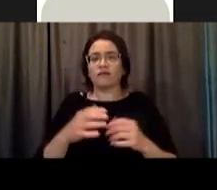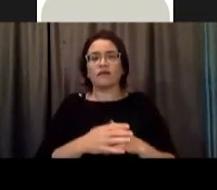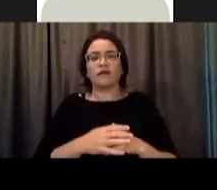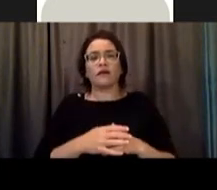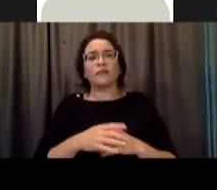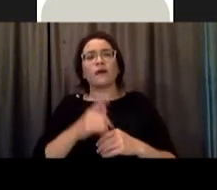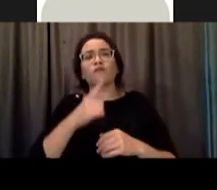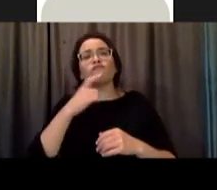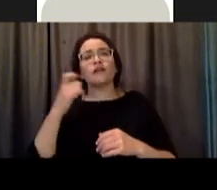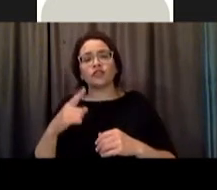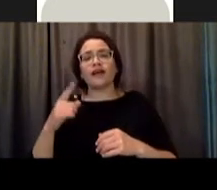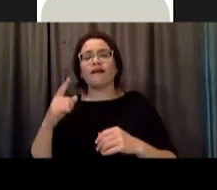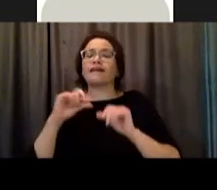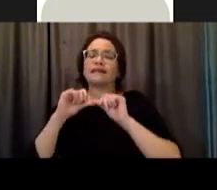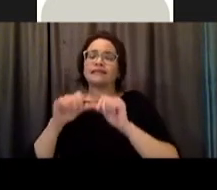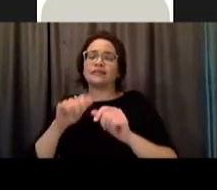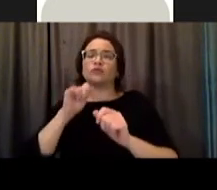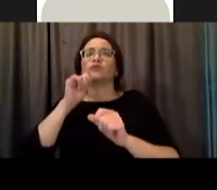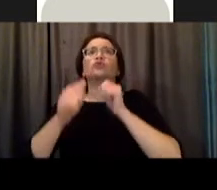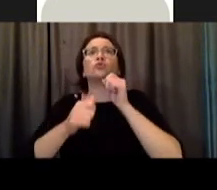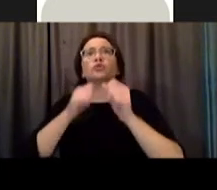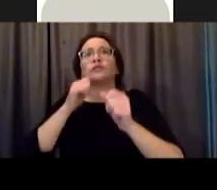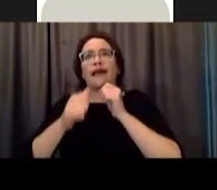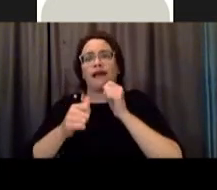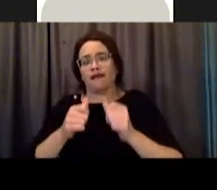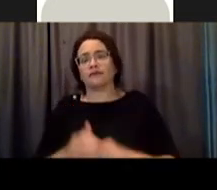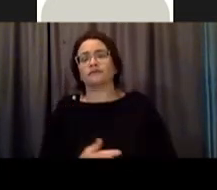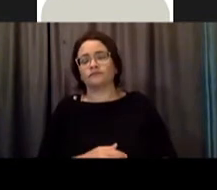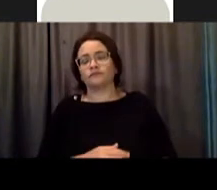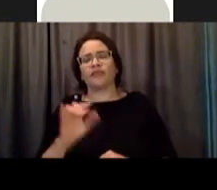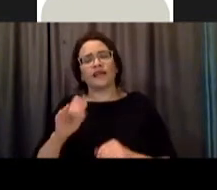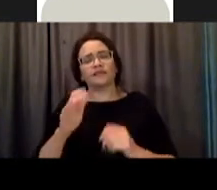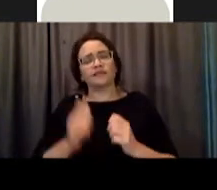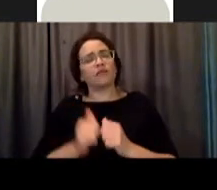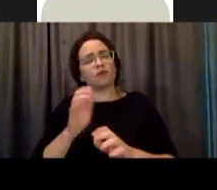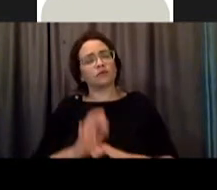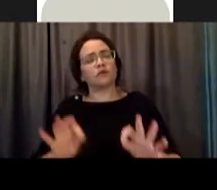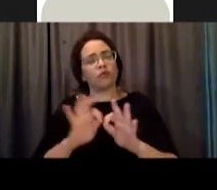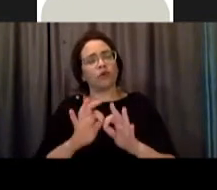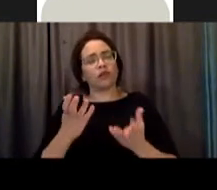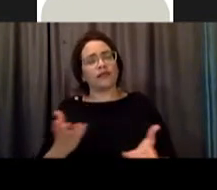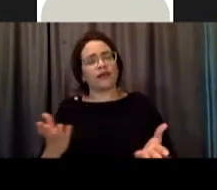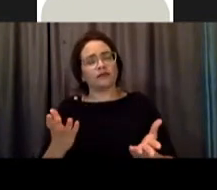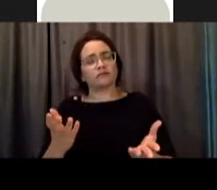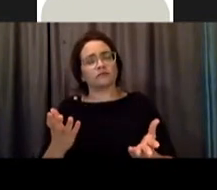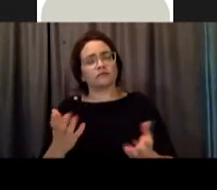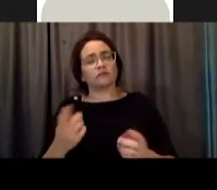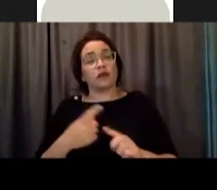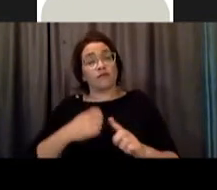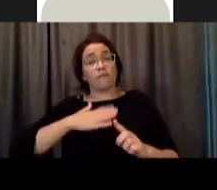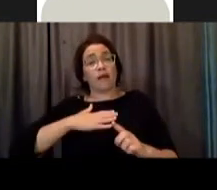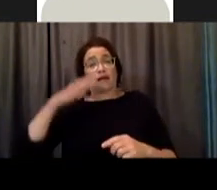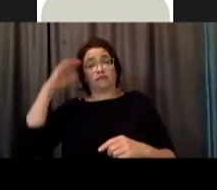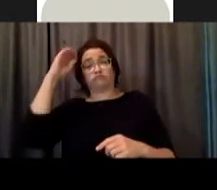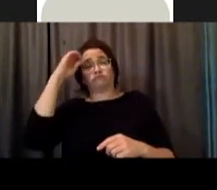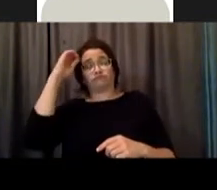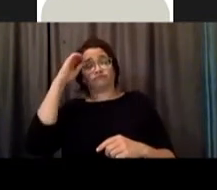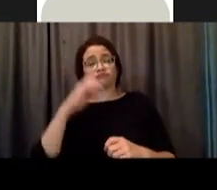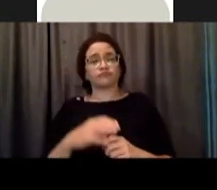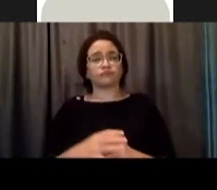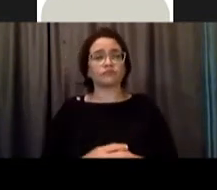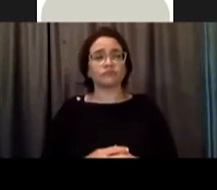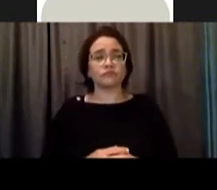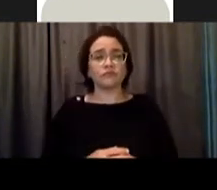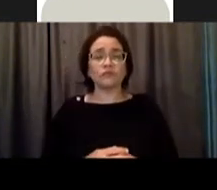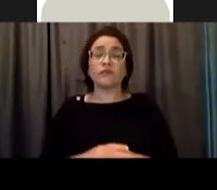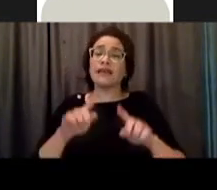denial. That's the most important thing for me that people take away. But at the same